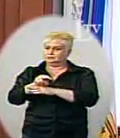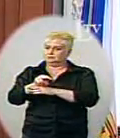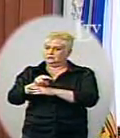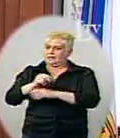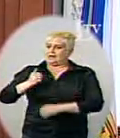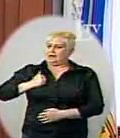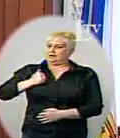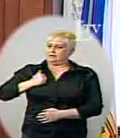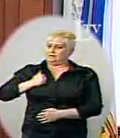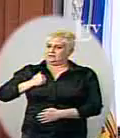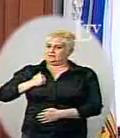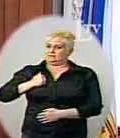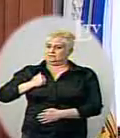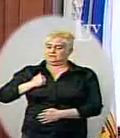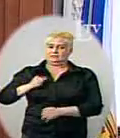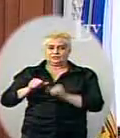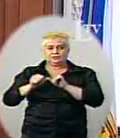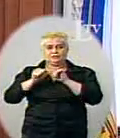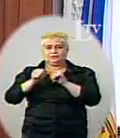reign over us.